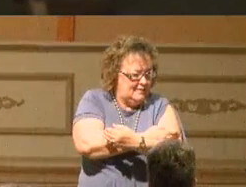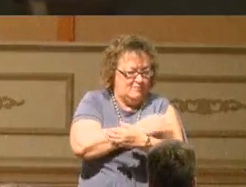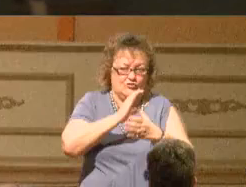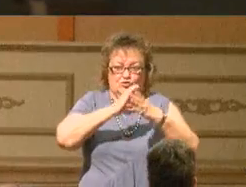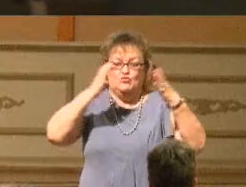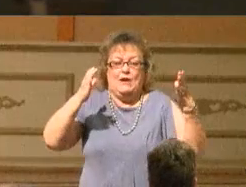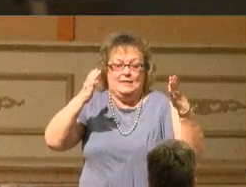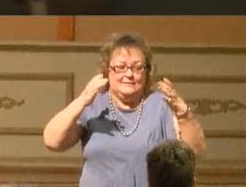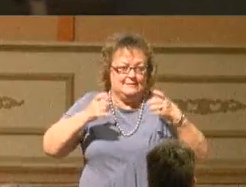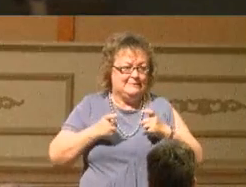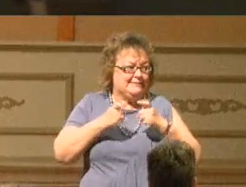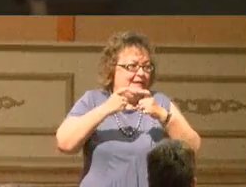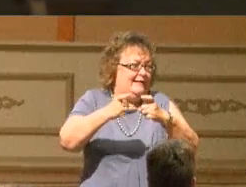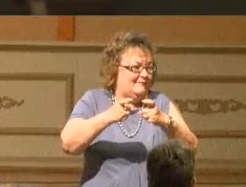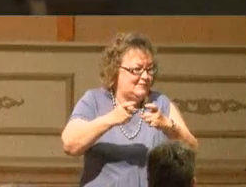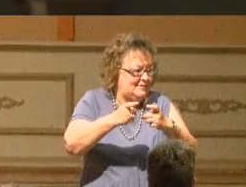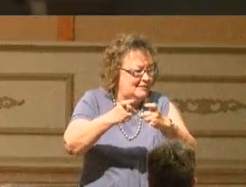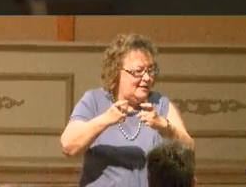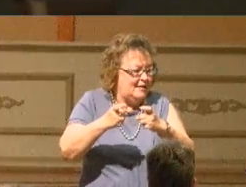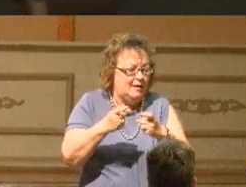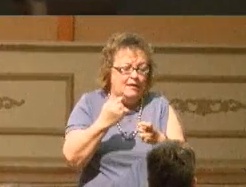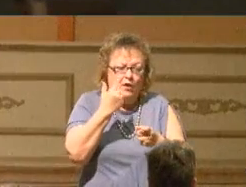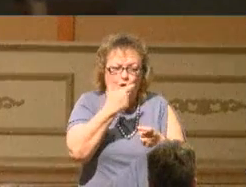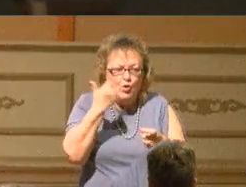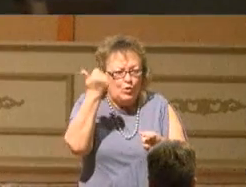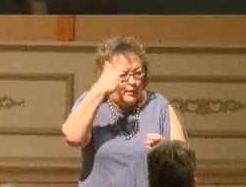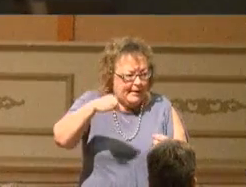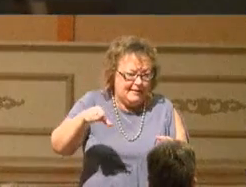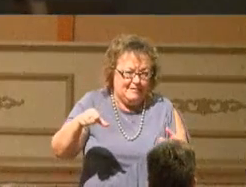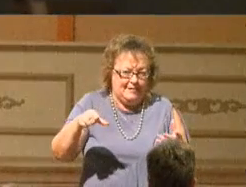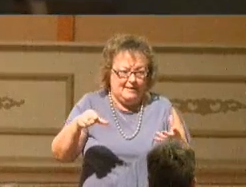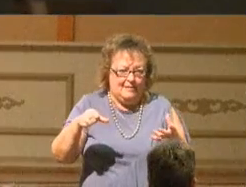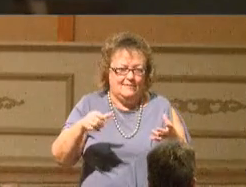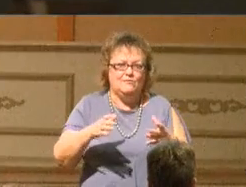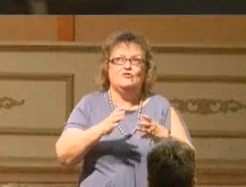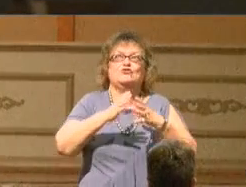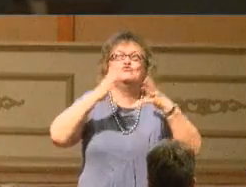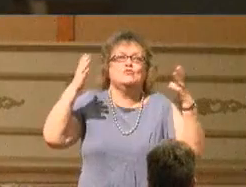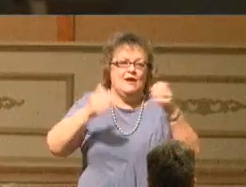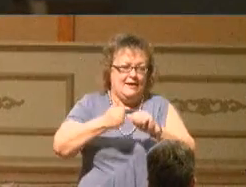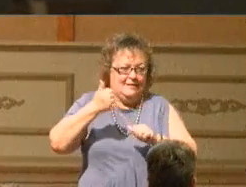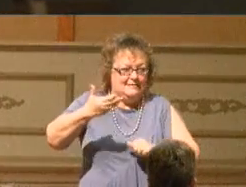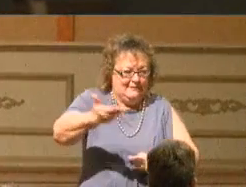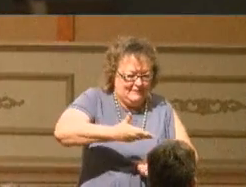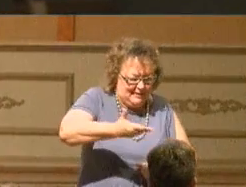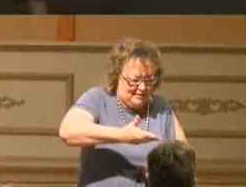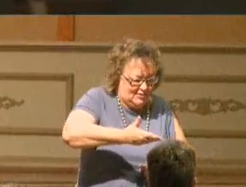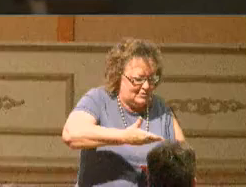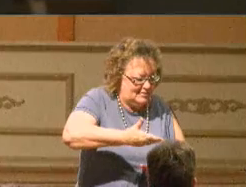gift, that whosoever," the greatest invitation,